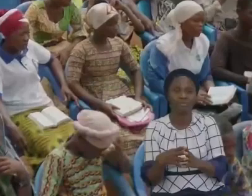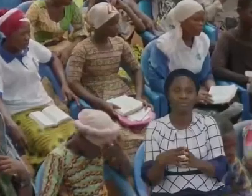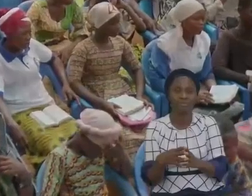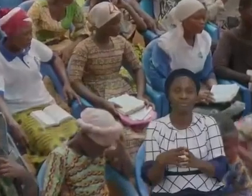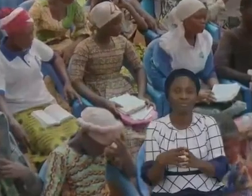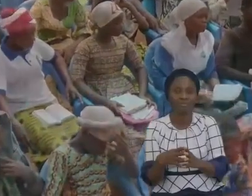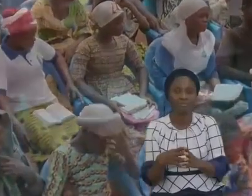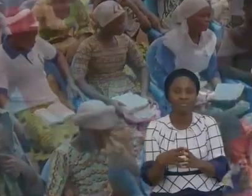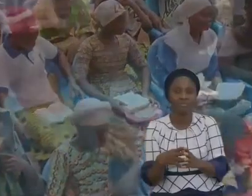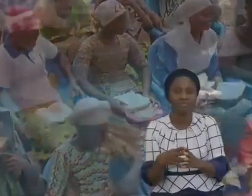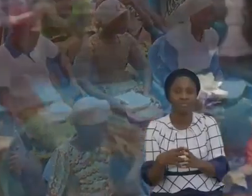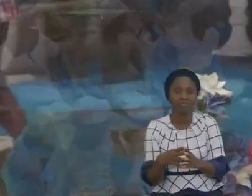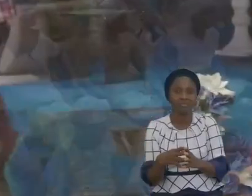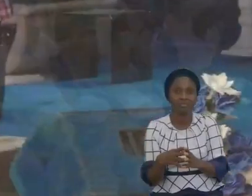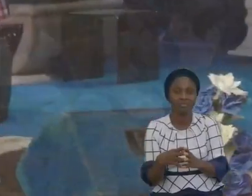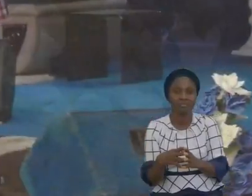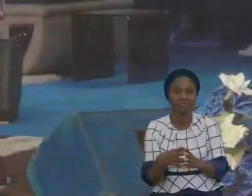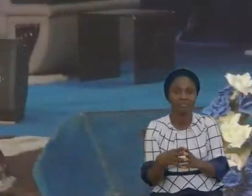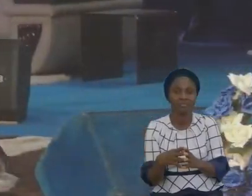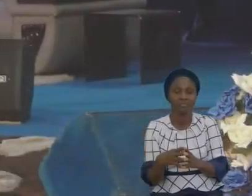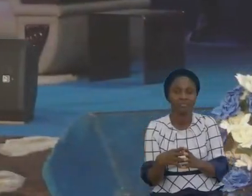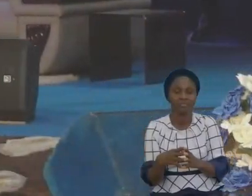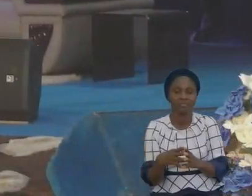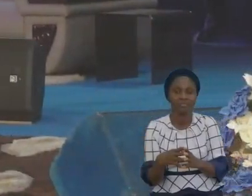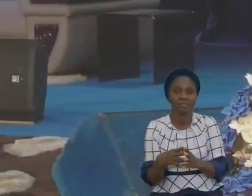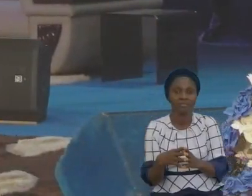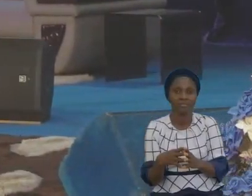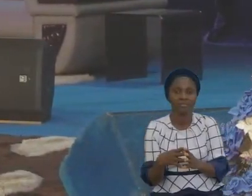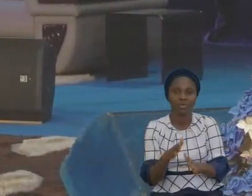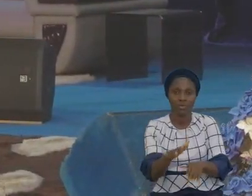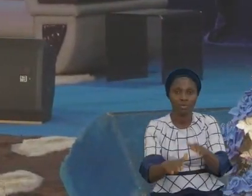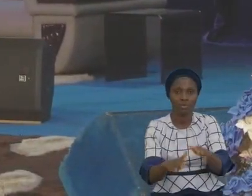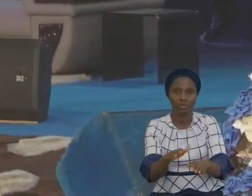Walking on the King's highway.